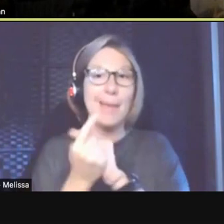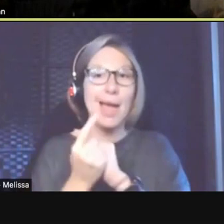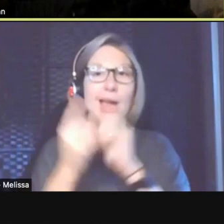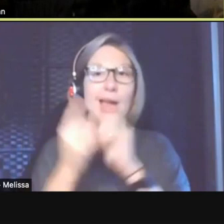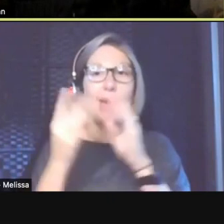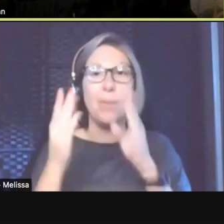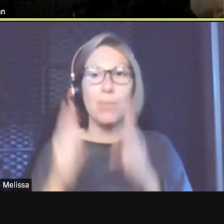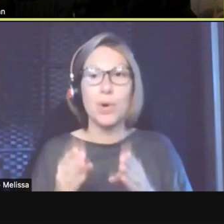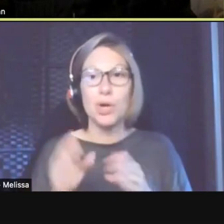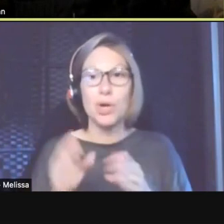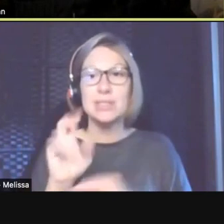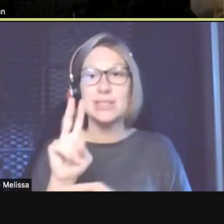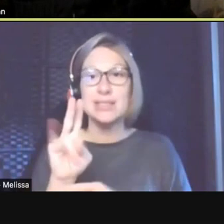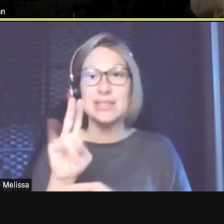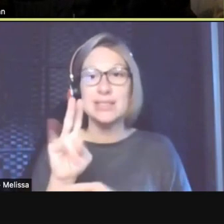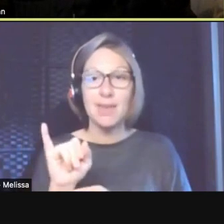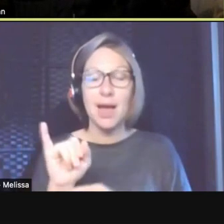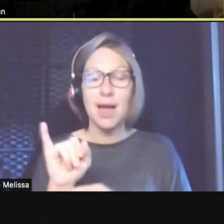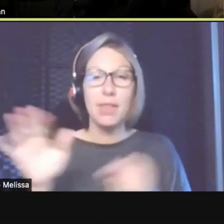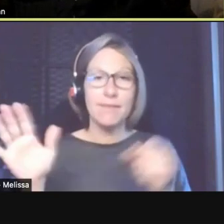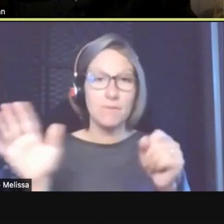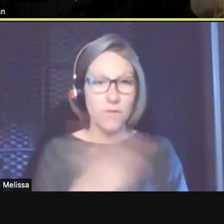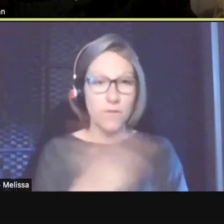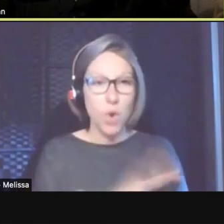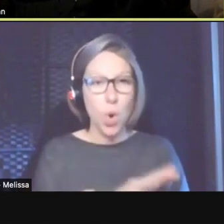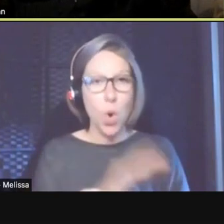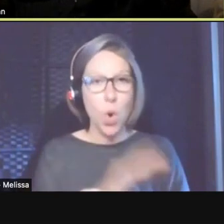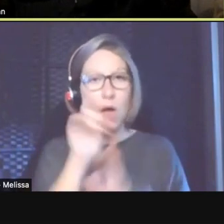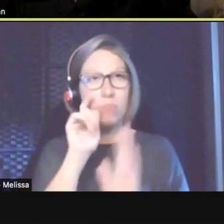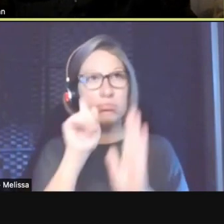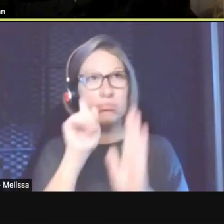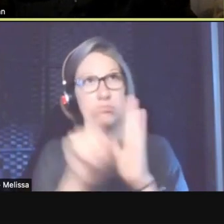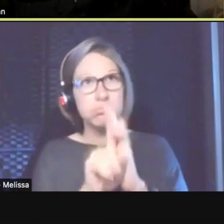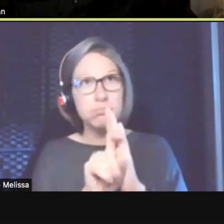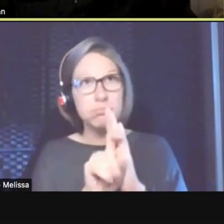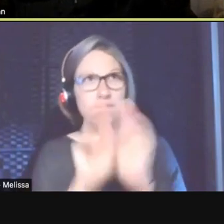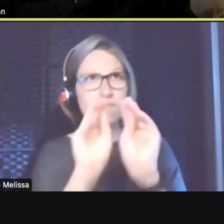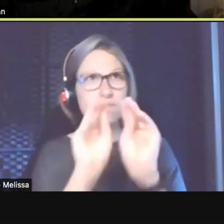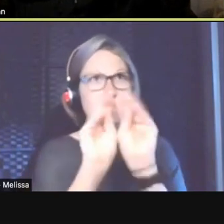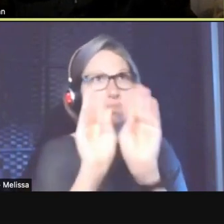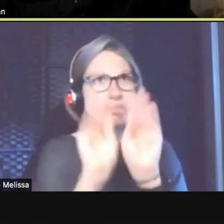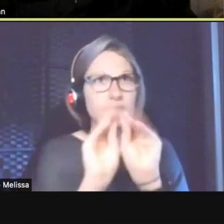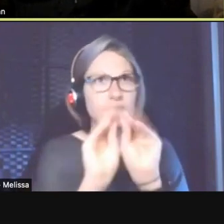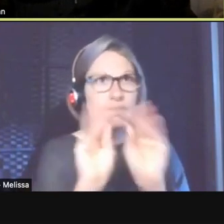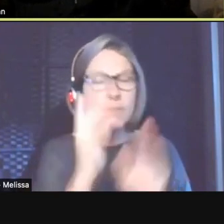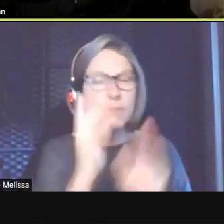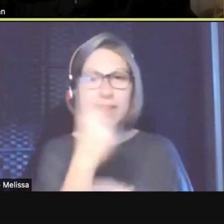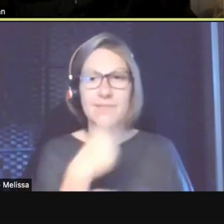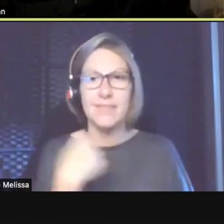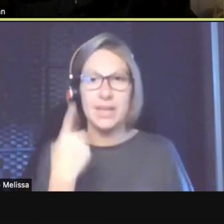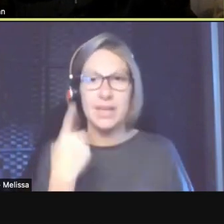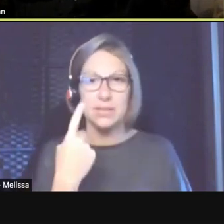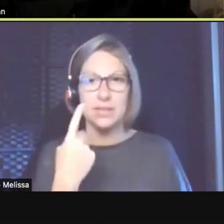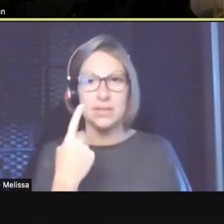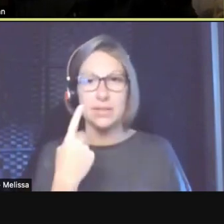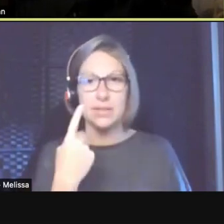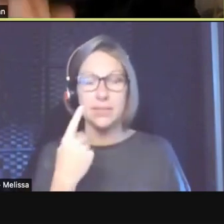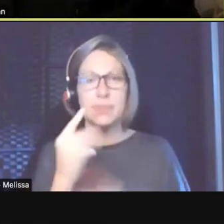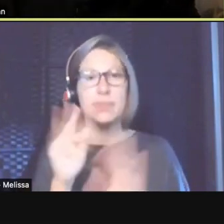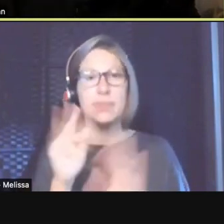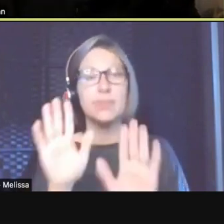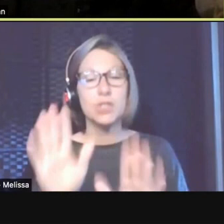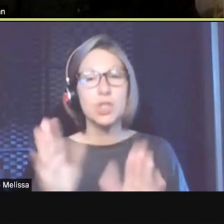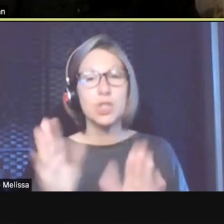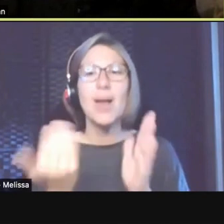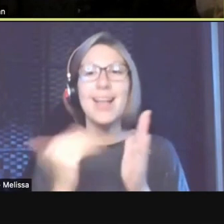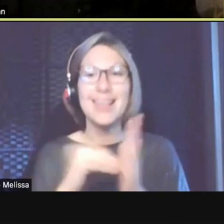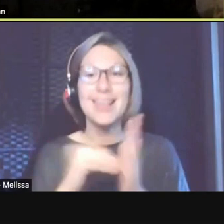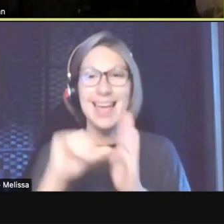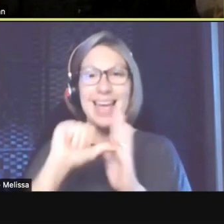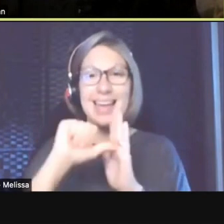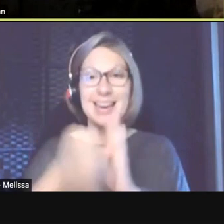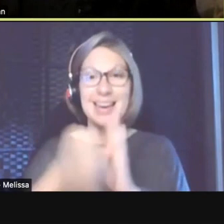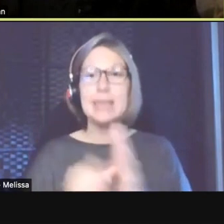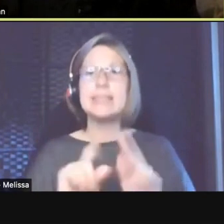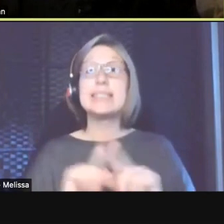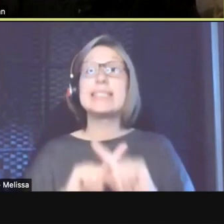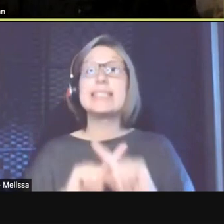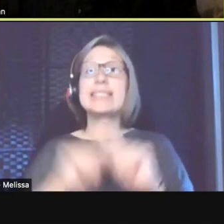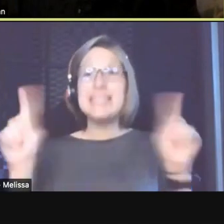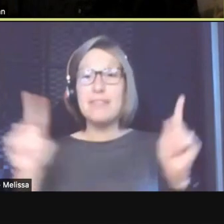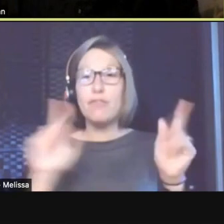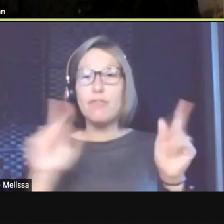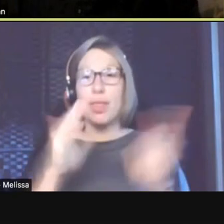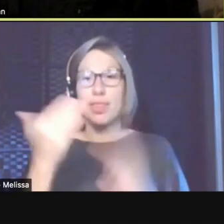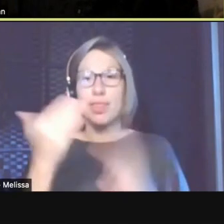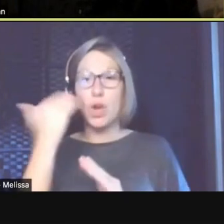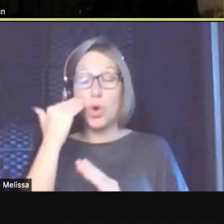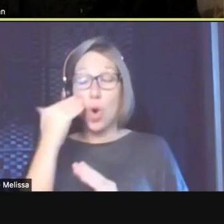face. So remember, it's different than knowing who somebody is. Right? So this person on